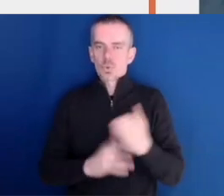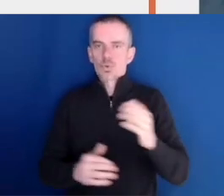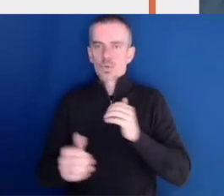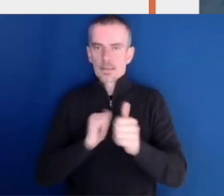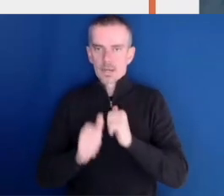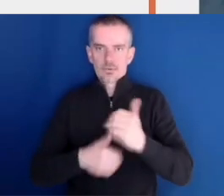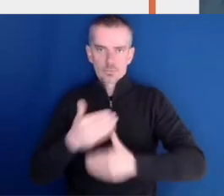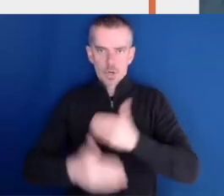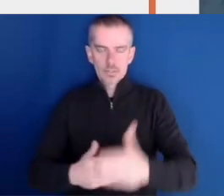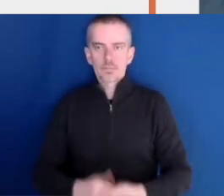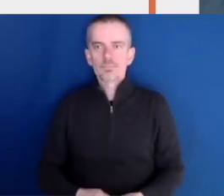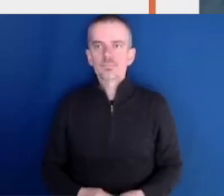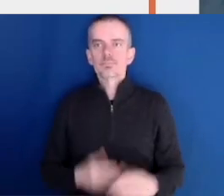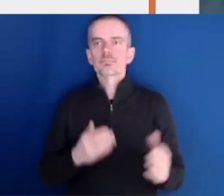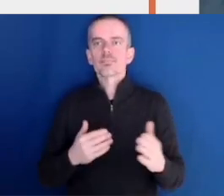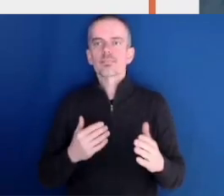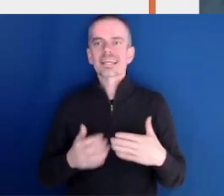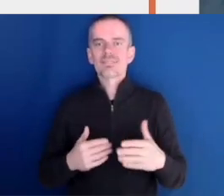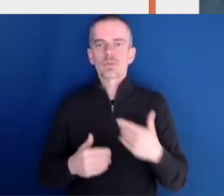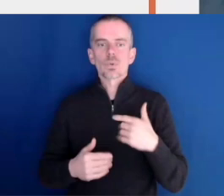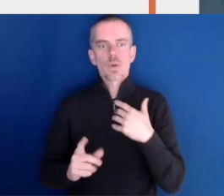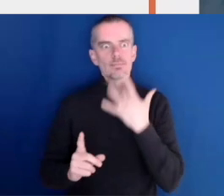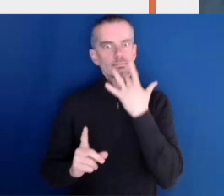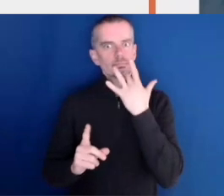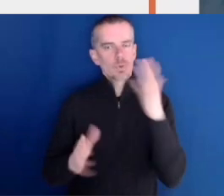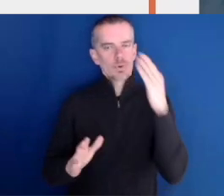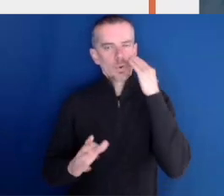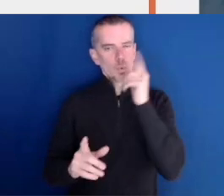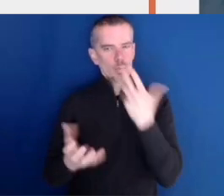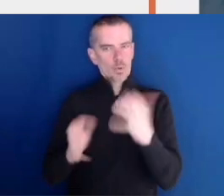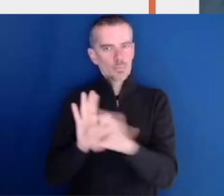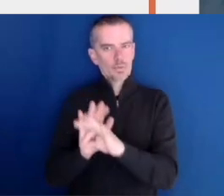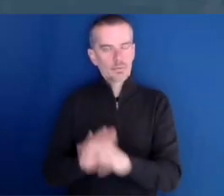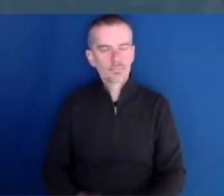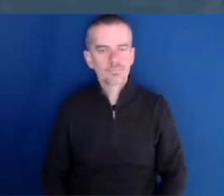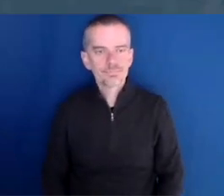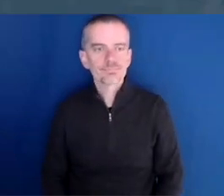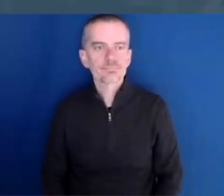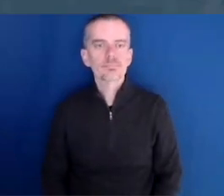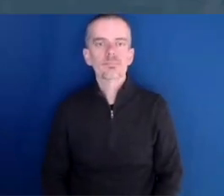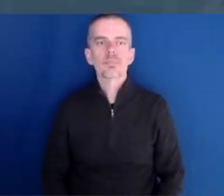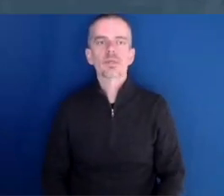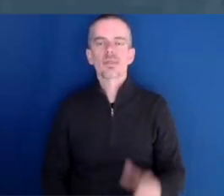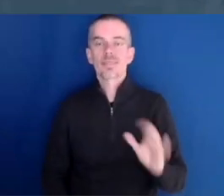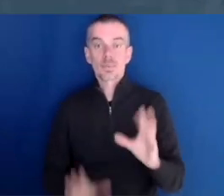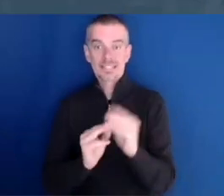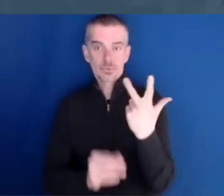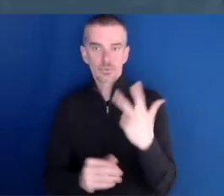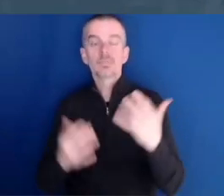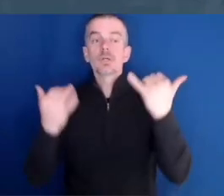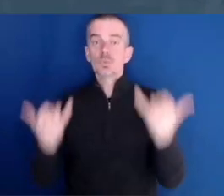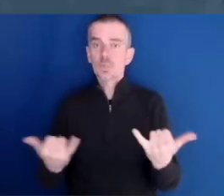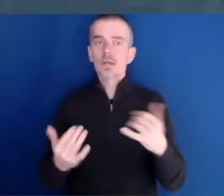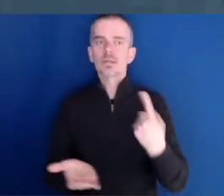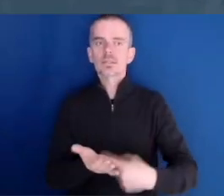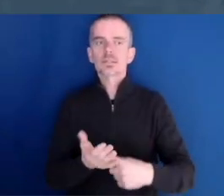procurement process, even though that's a desired partner, right? Okay, so that's session 3. Today, we're going to be talking about the